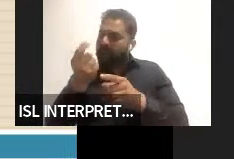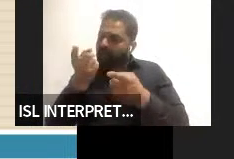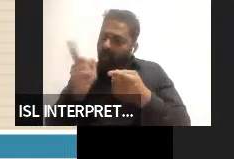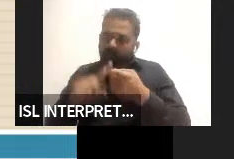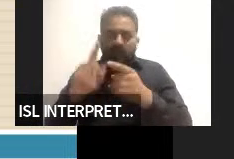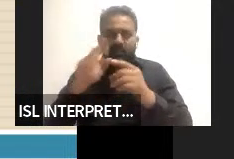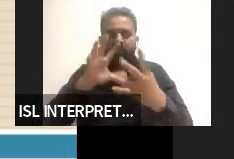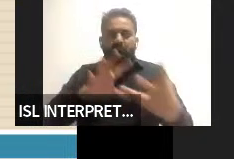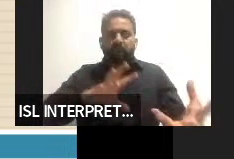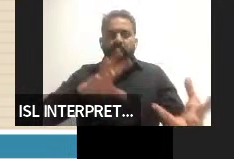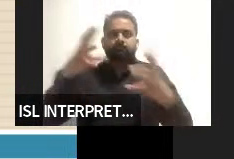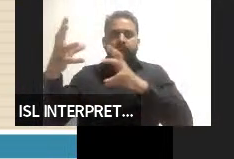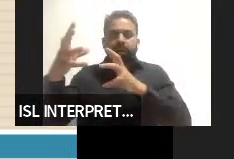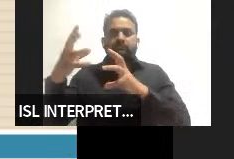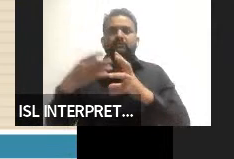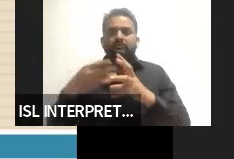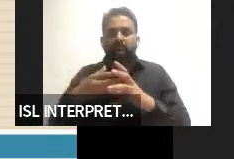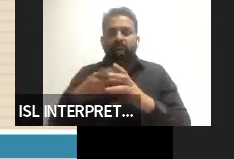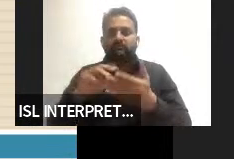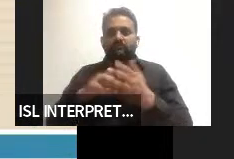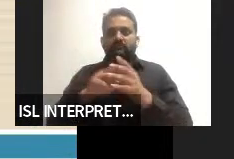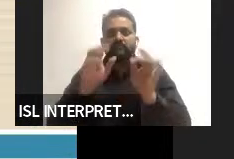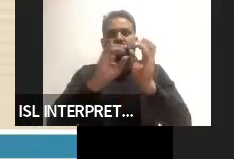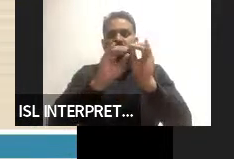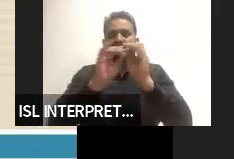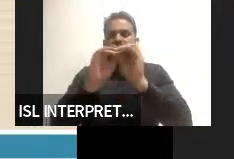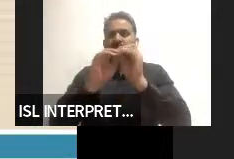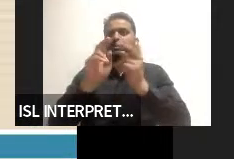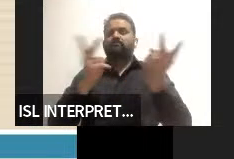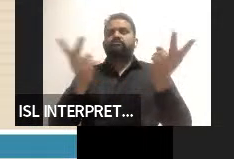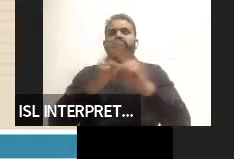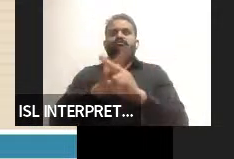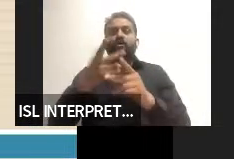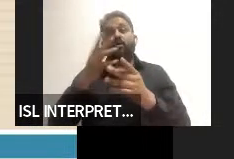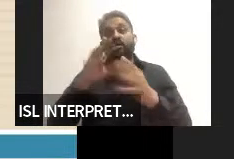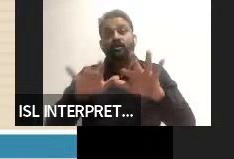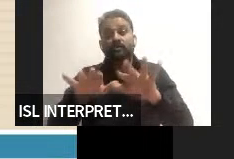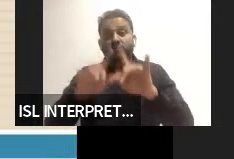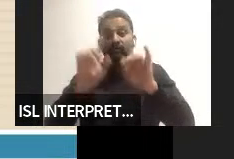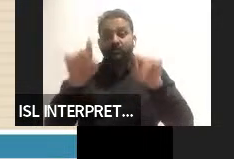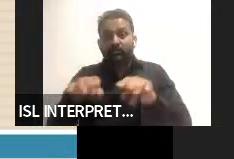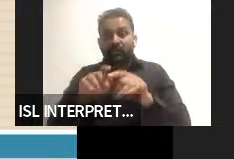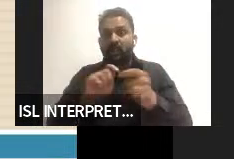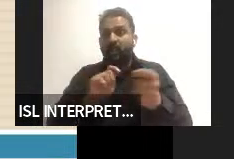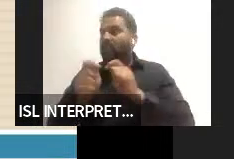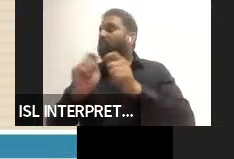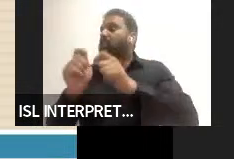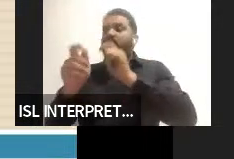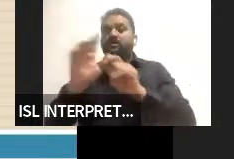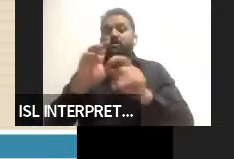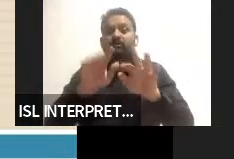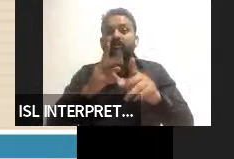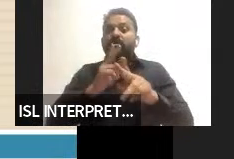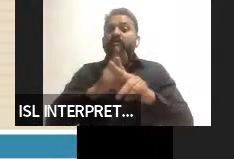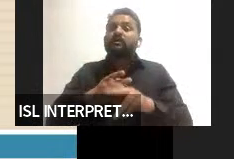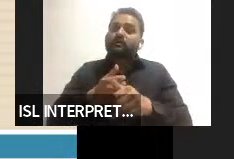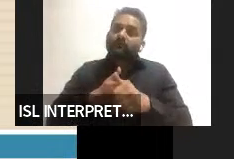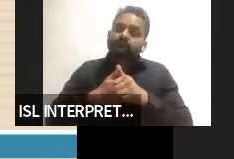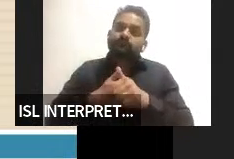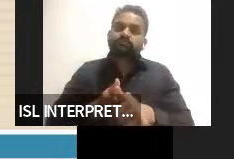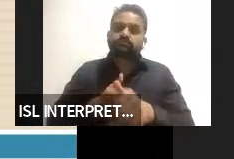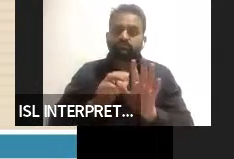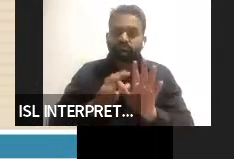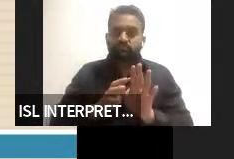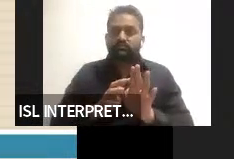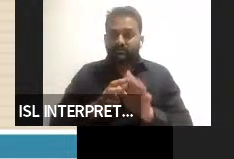different. Particularly when you change the computer, and that's why I said don't change the computer, use the same computer. But even